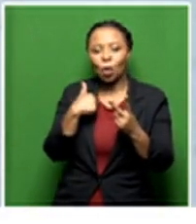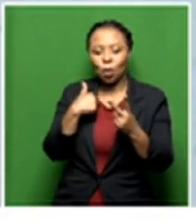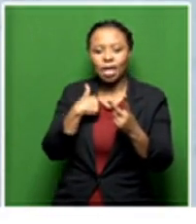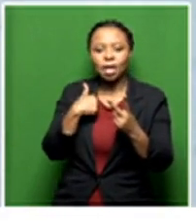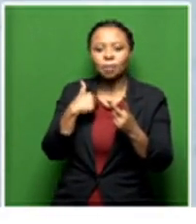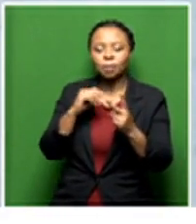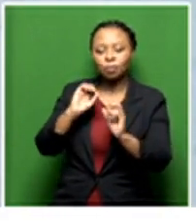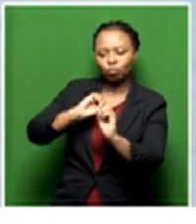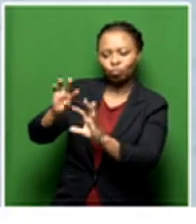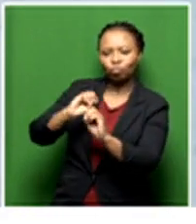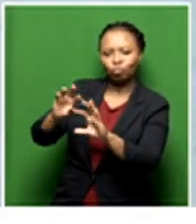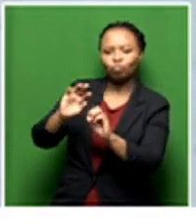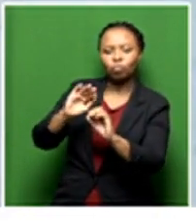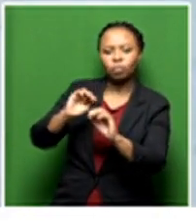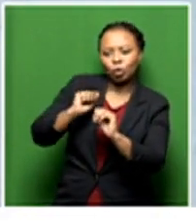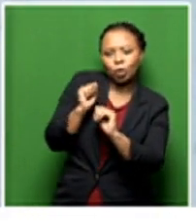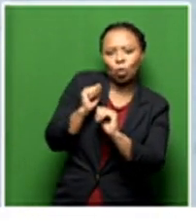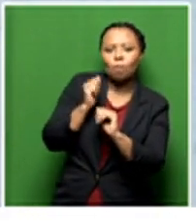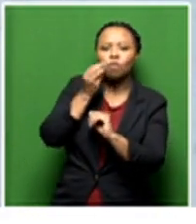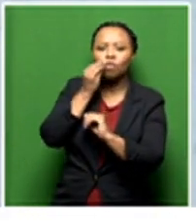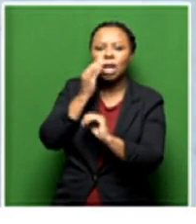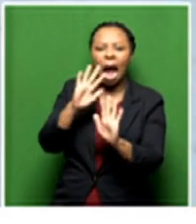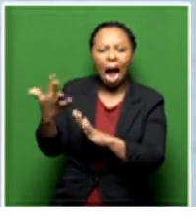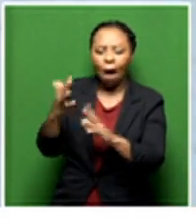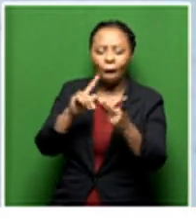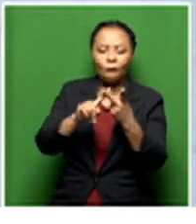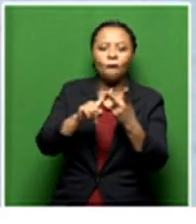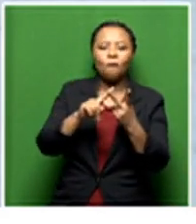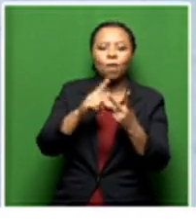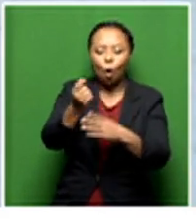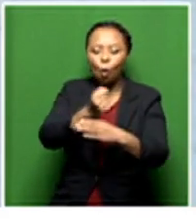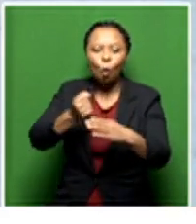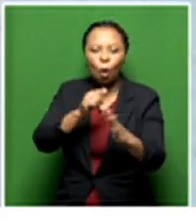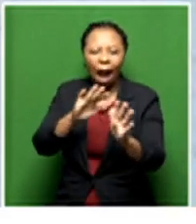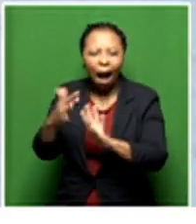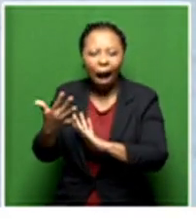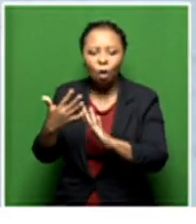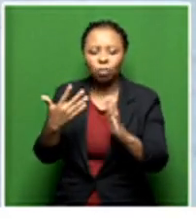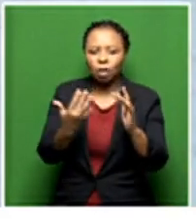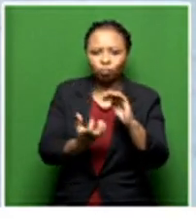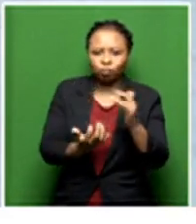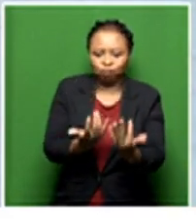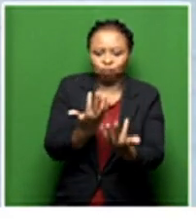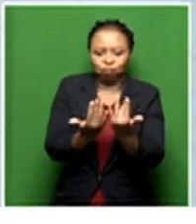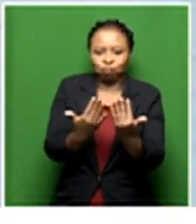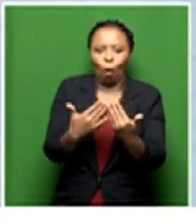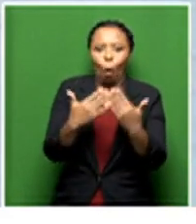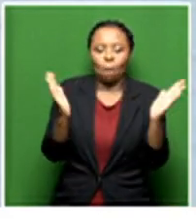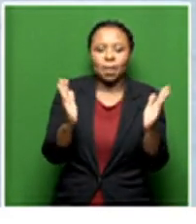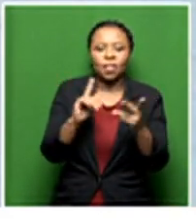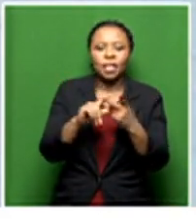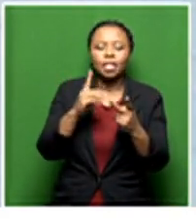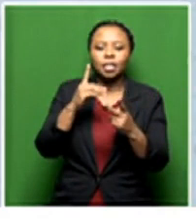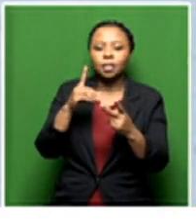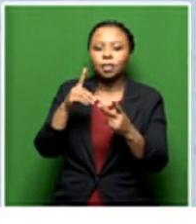store our food, the way we cook our food. It's mainly open flame, and then storage, we dry